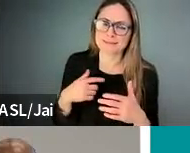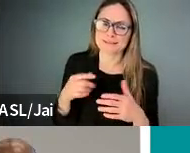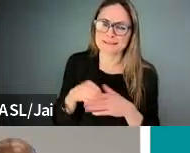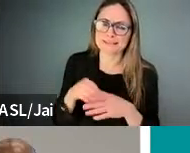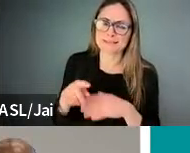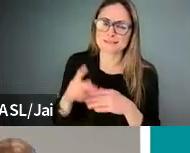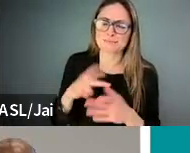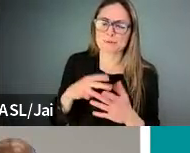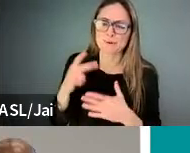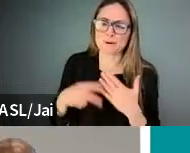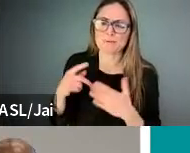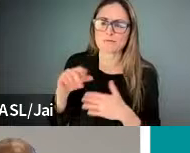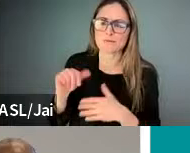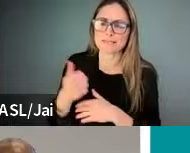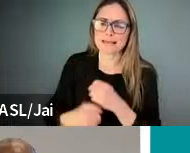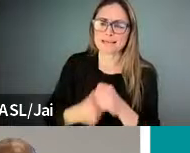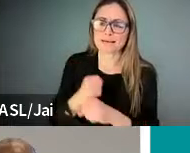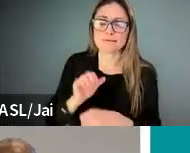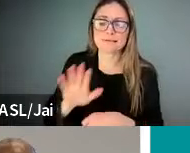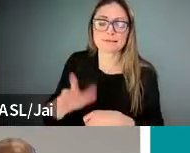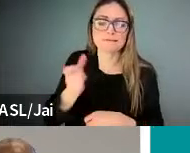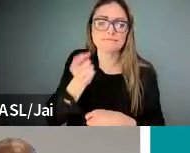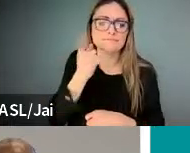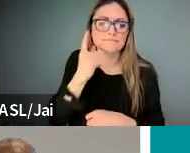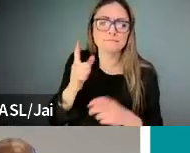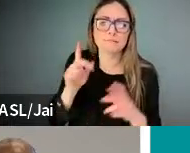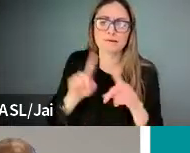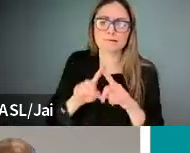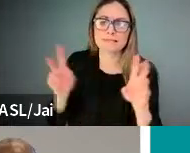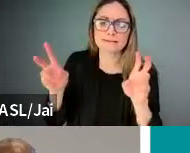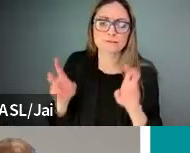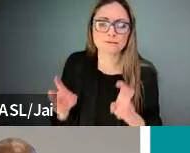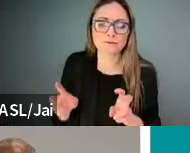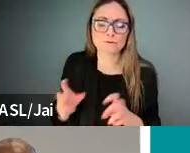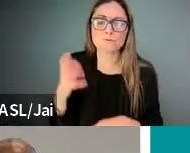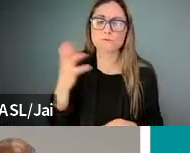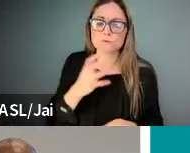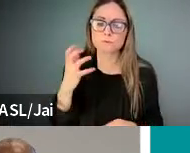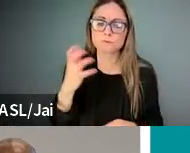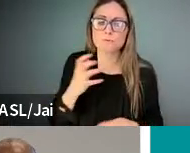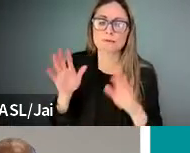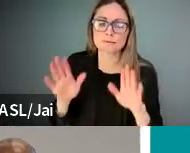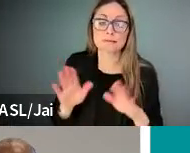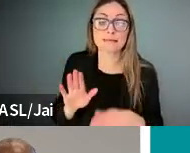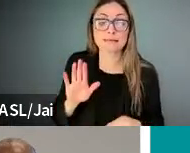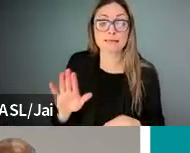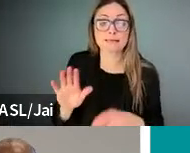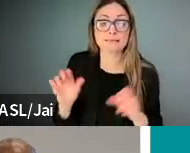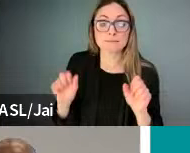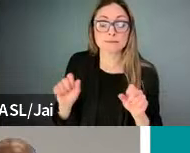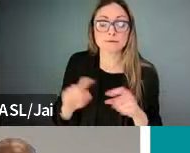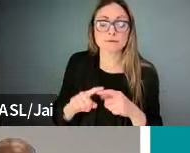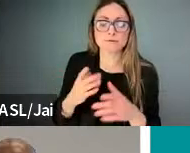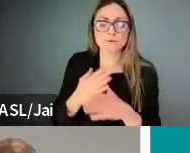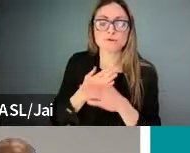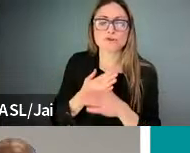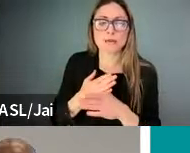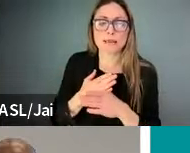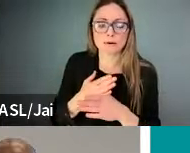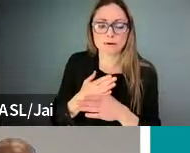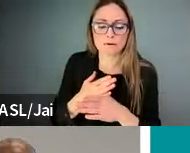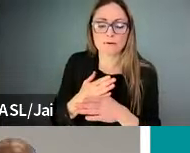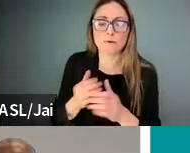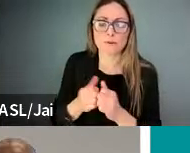years. His grasp of the issues was quite amazing, his ability to share them back